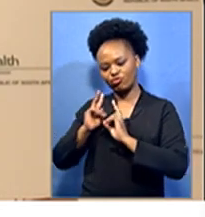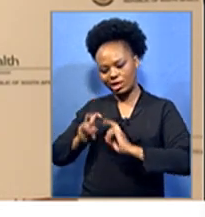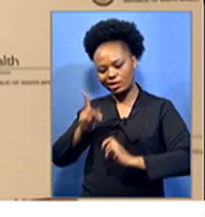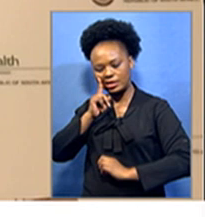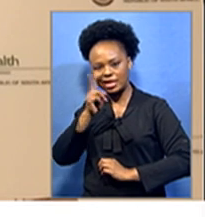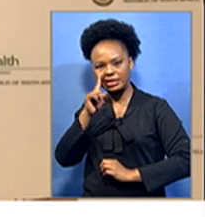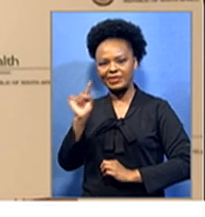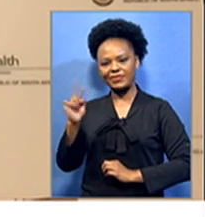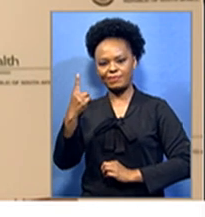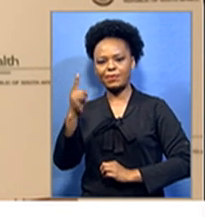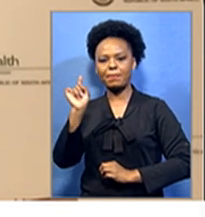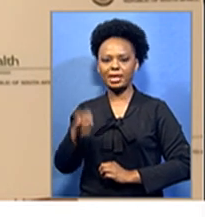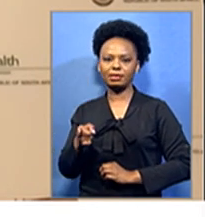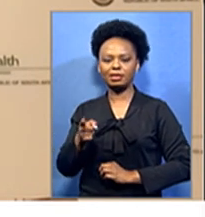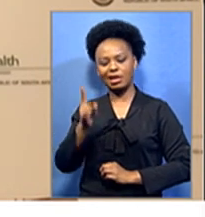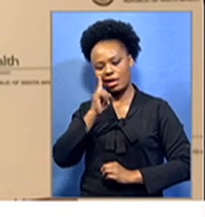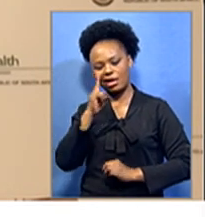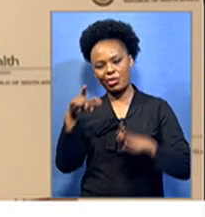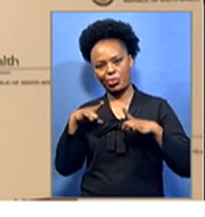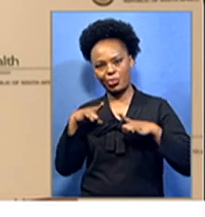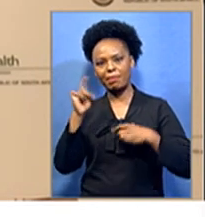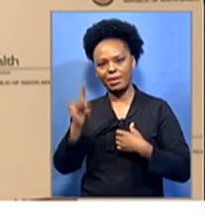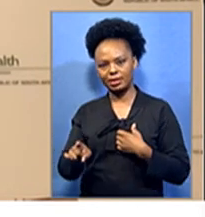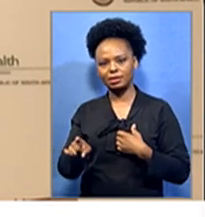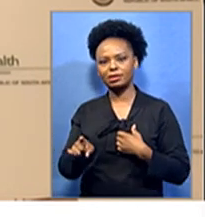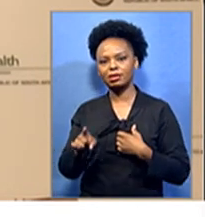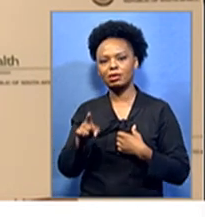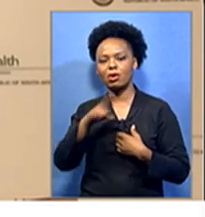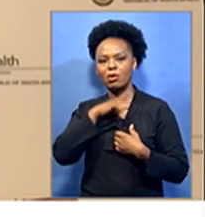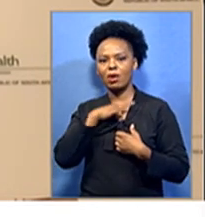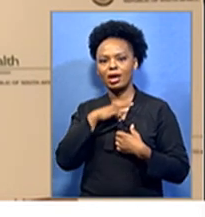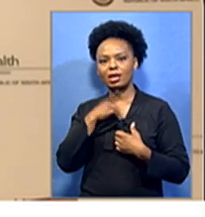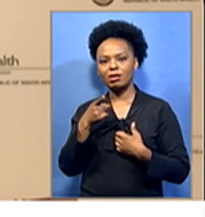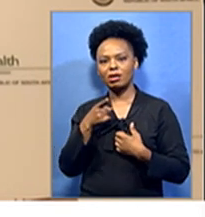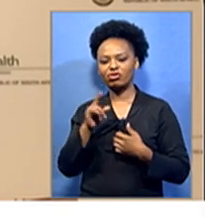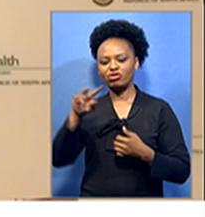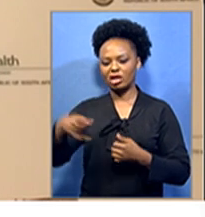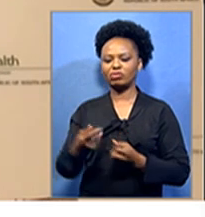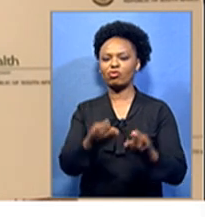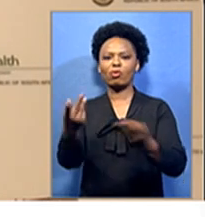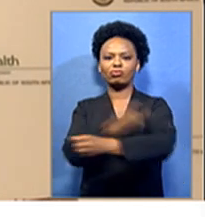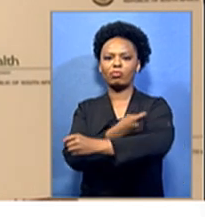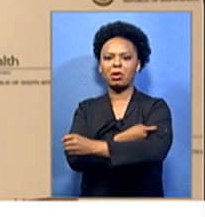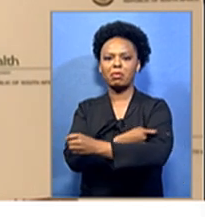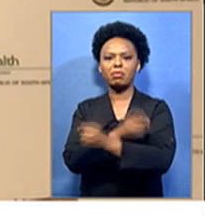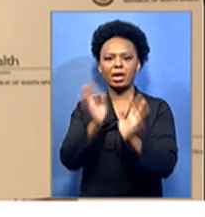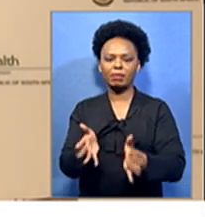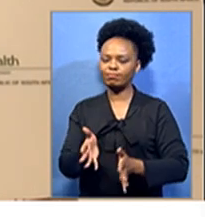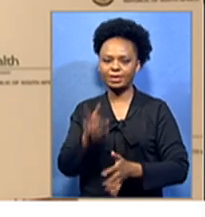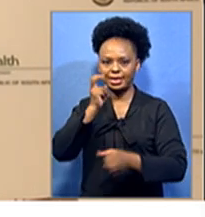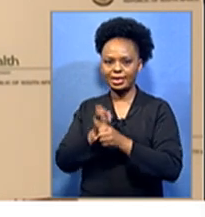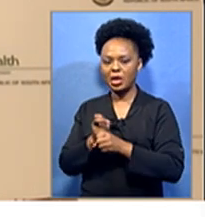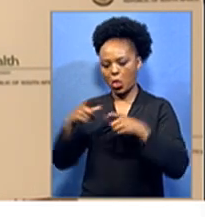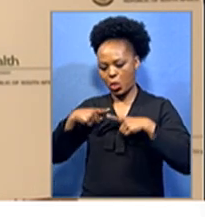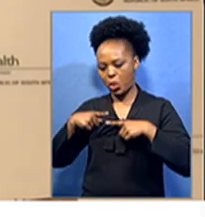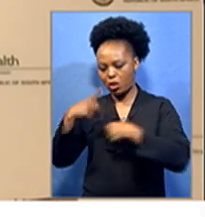is a real observation study. But it doesn't mean that we're doing the same thing that was done on the trials last year. It's just